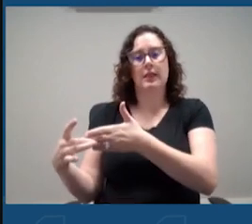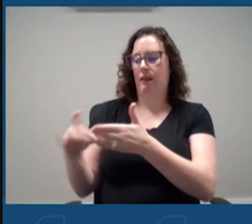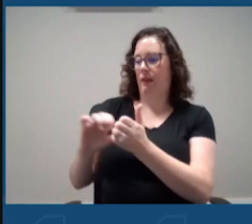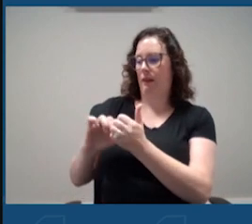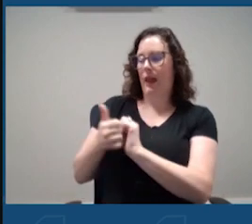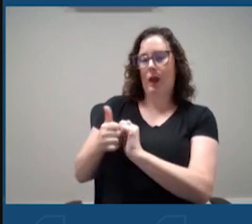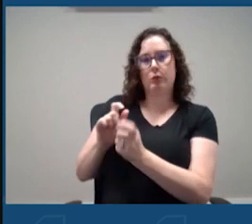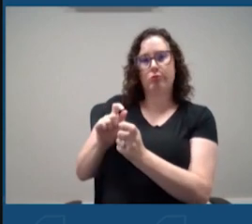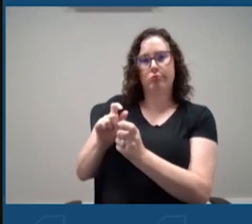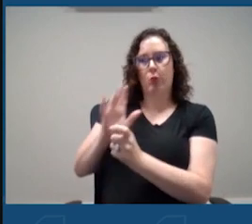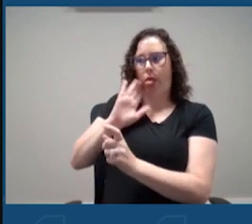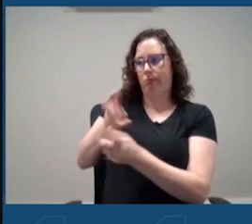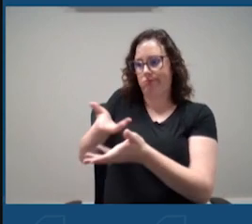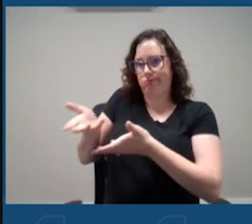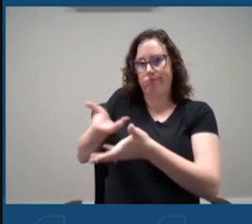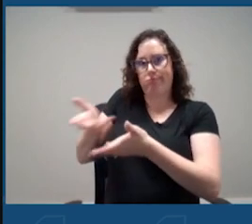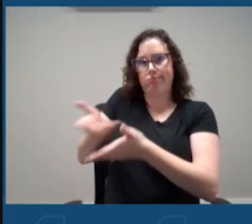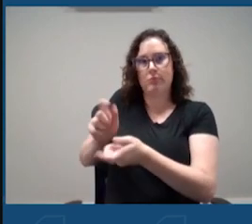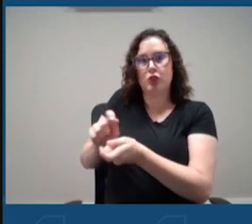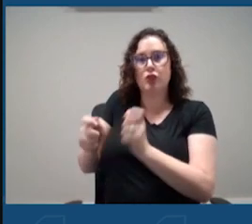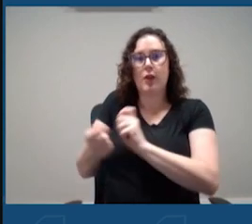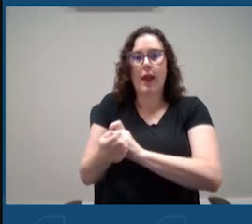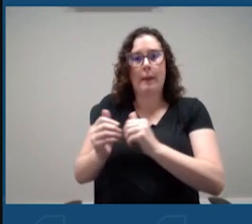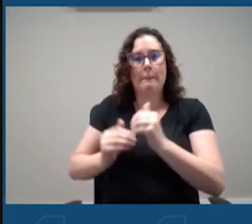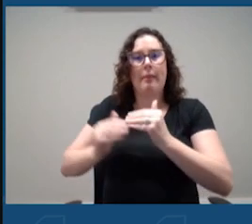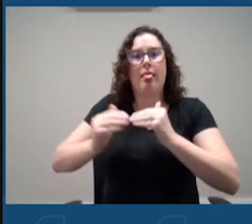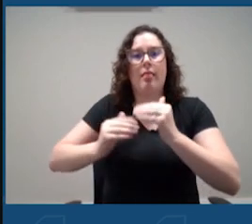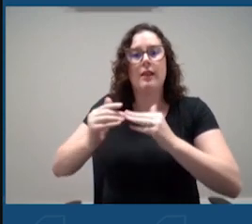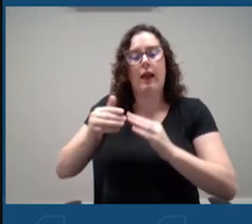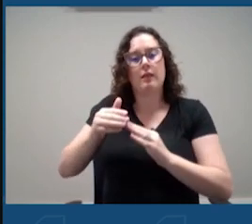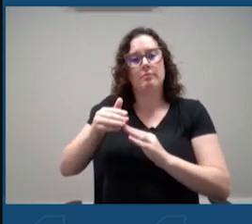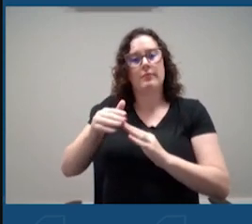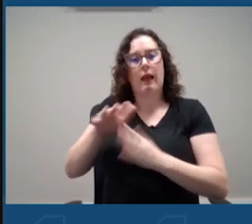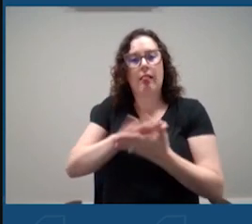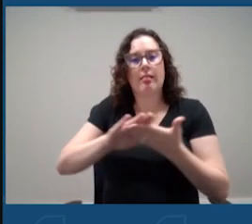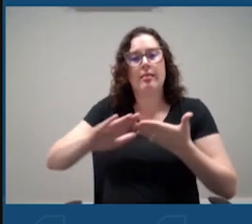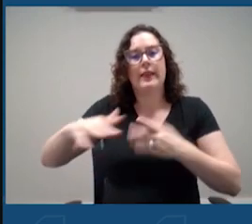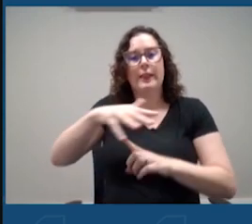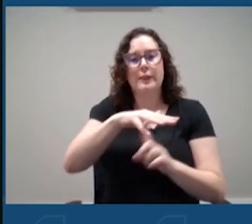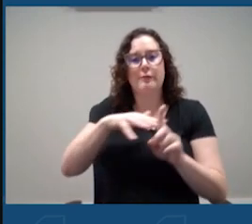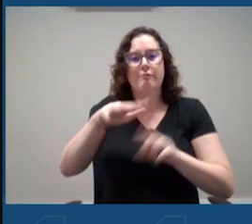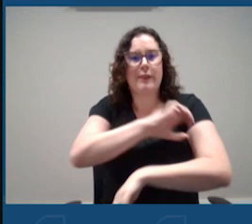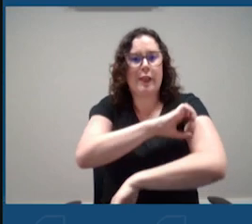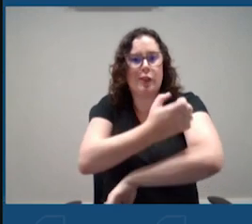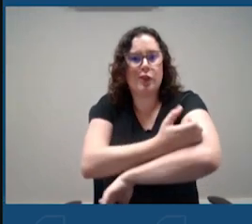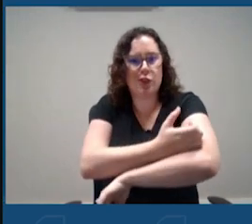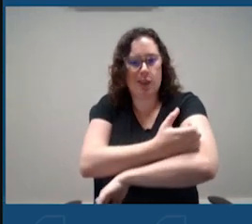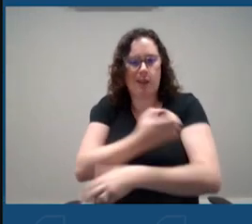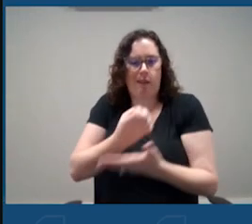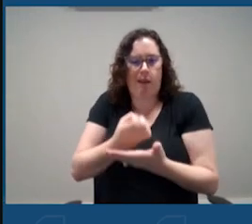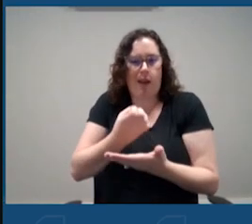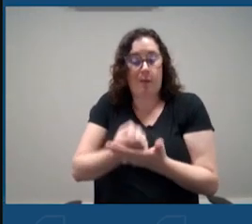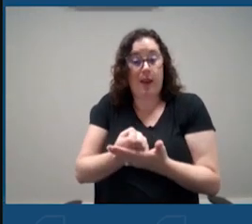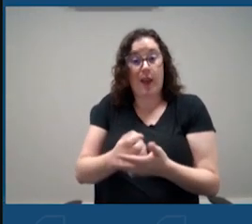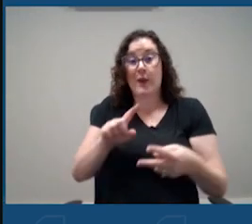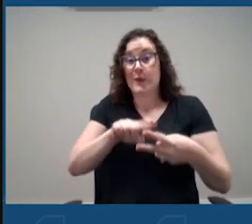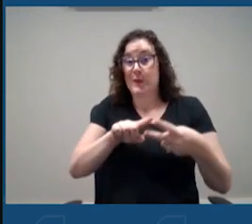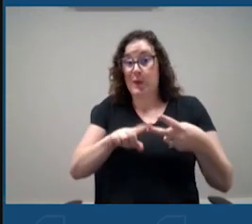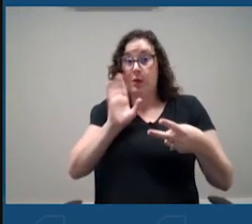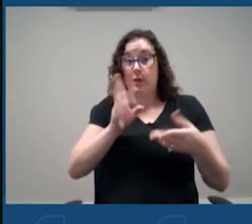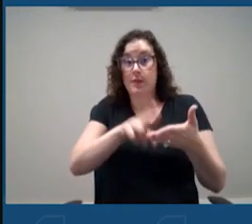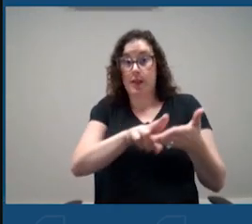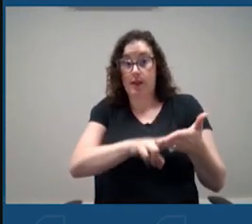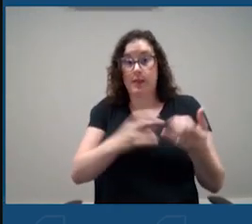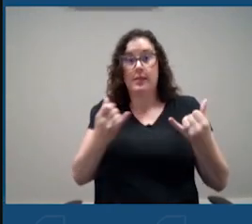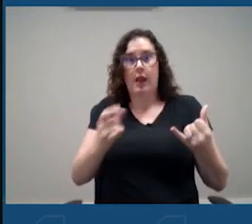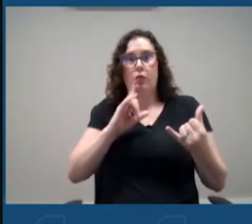crisis and how we're going to build a clean energy economy. These two bills that we're signing into law today take us further. There is a lot of granular